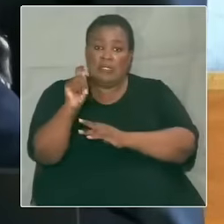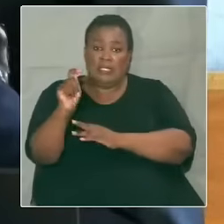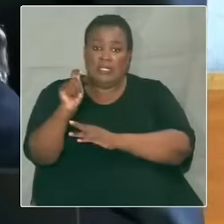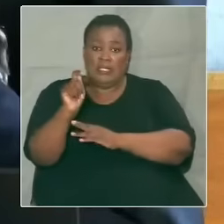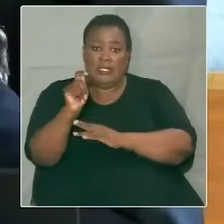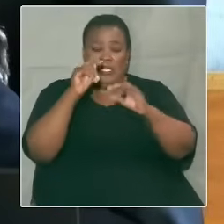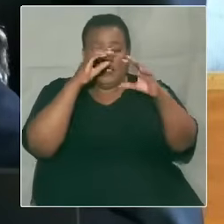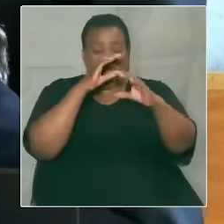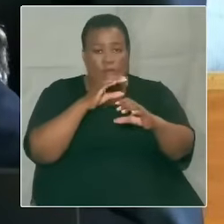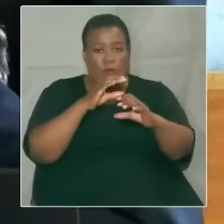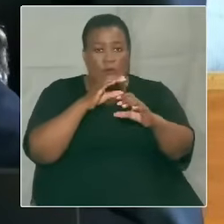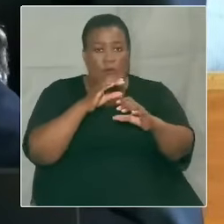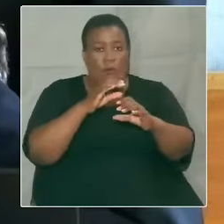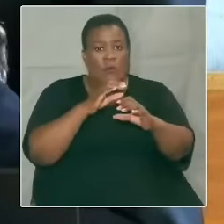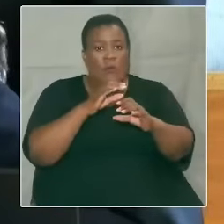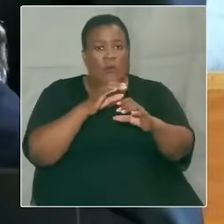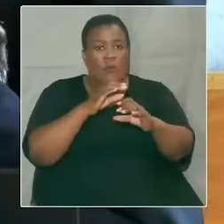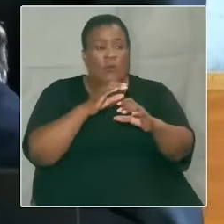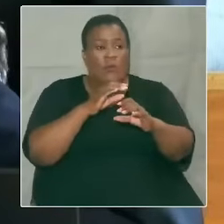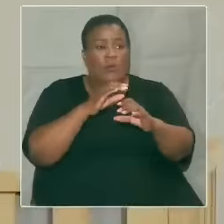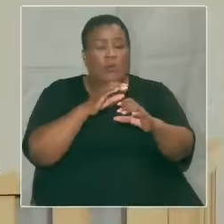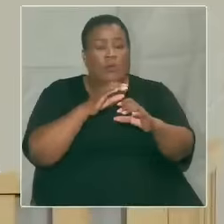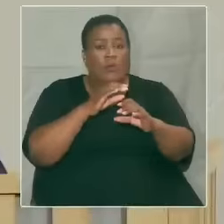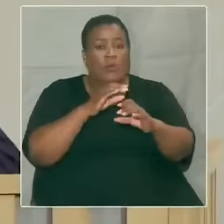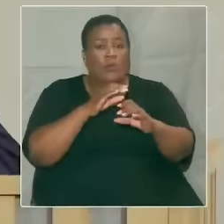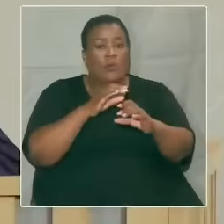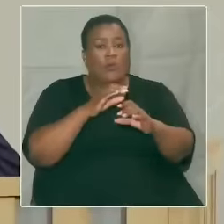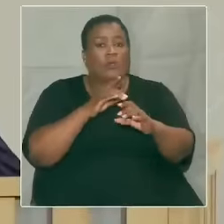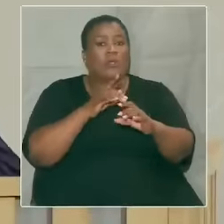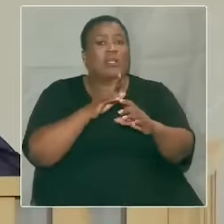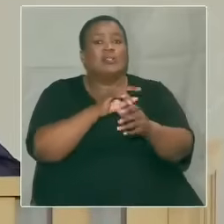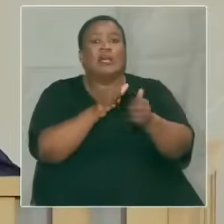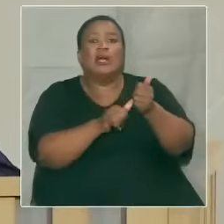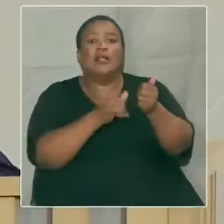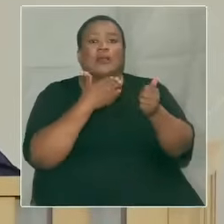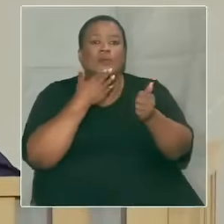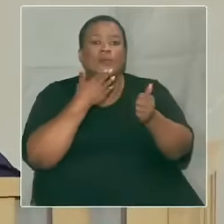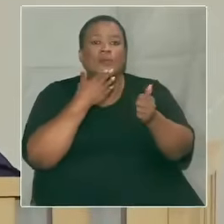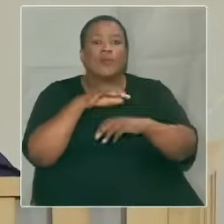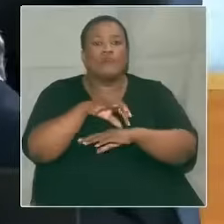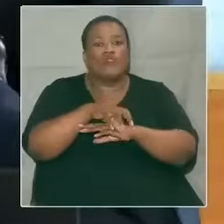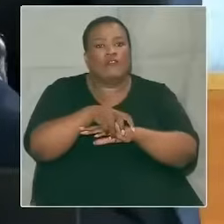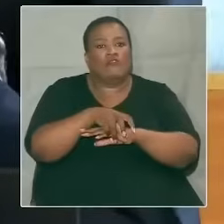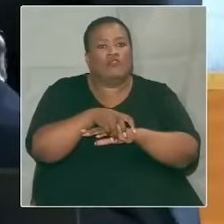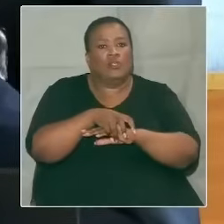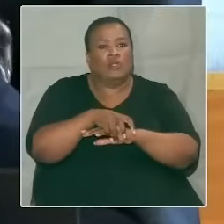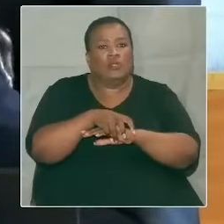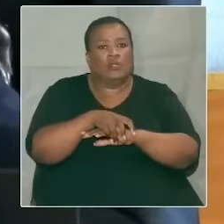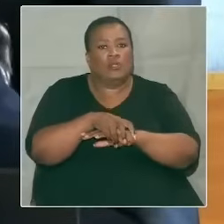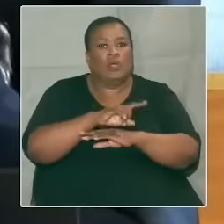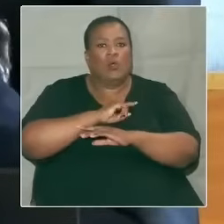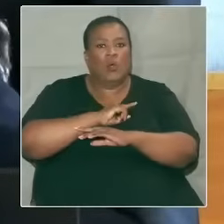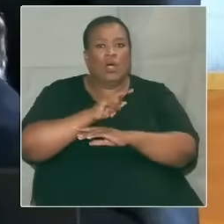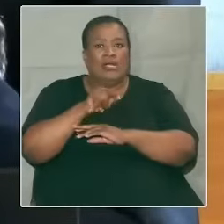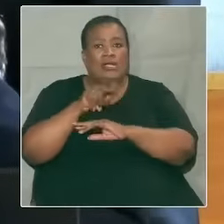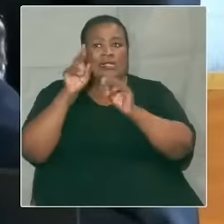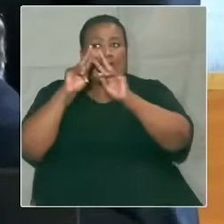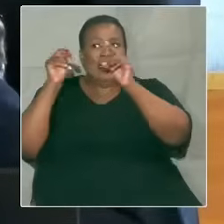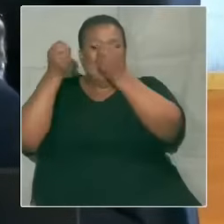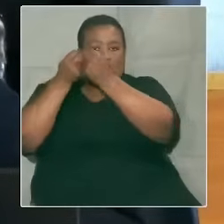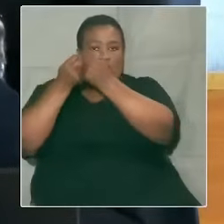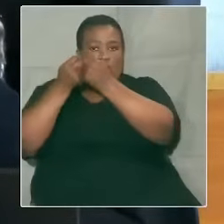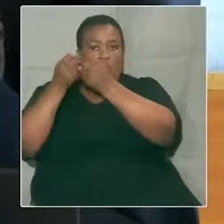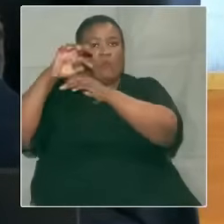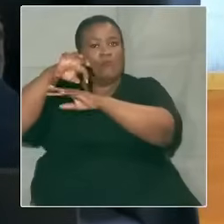of the Provincial Commissioner KZN? It is, and I ask the question mindful that it's a national project, as I